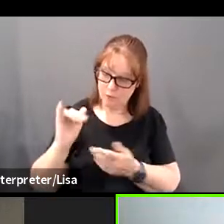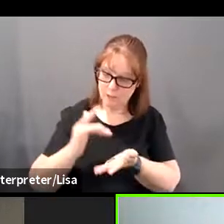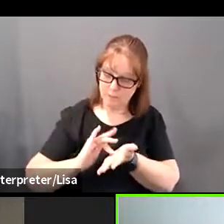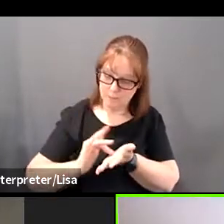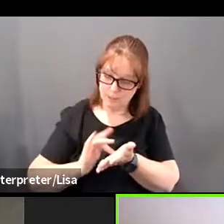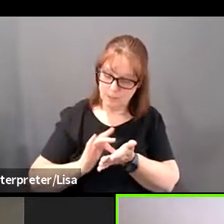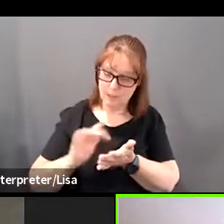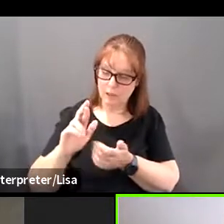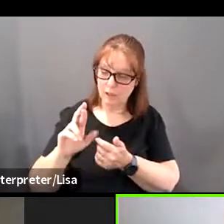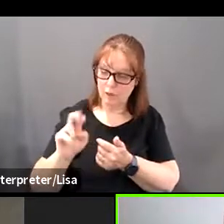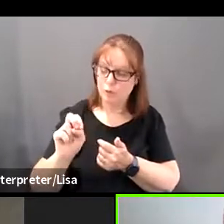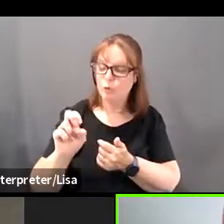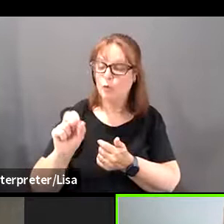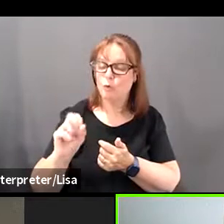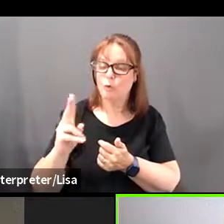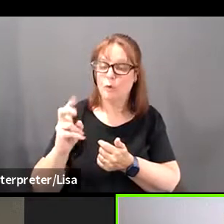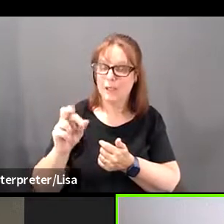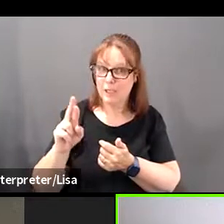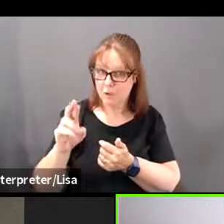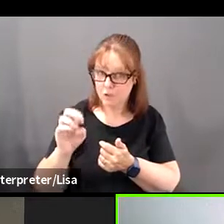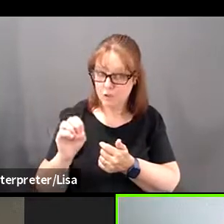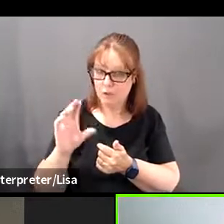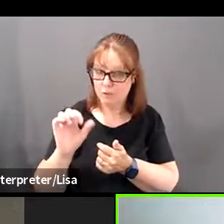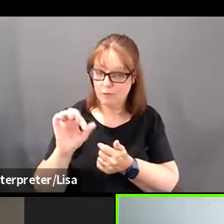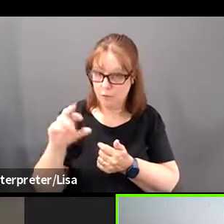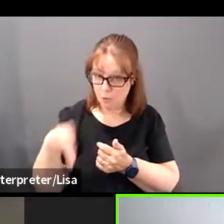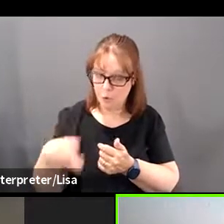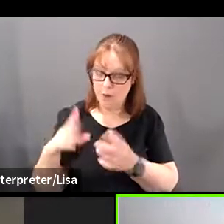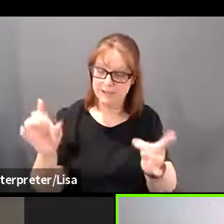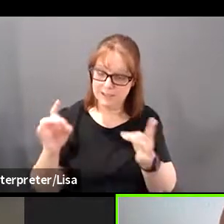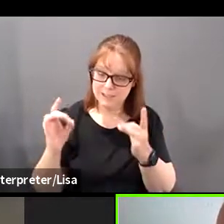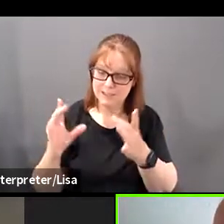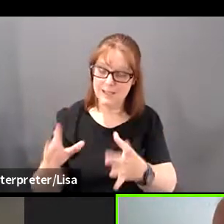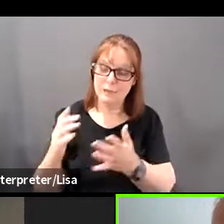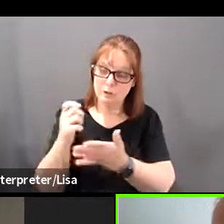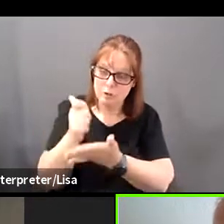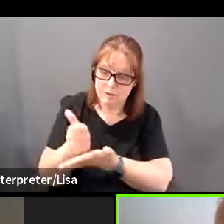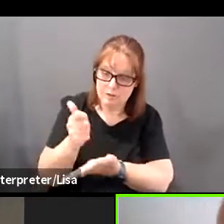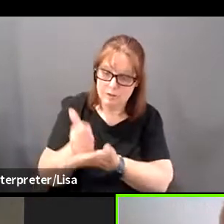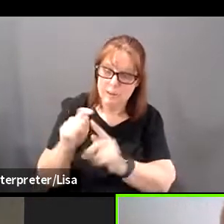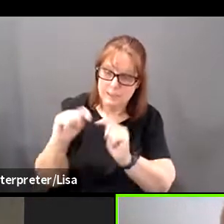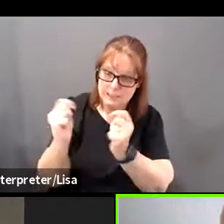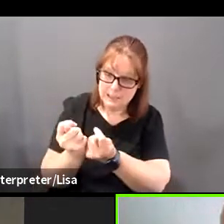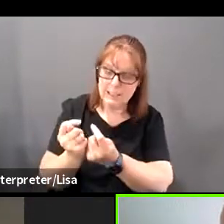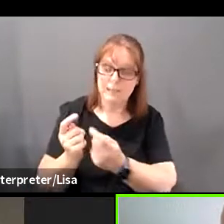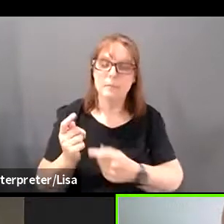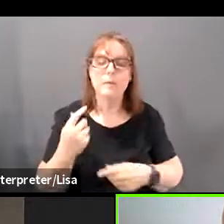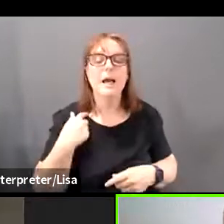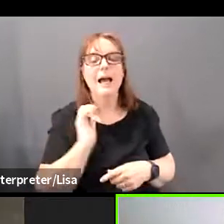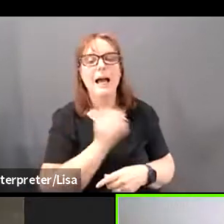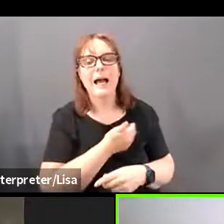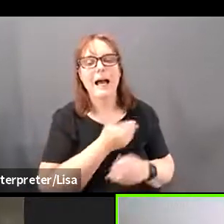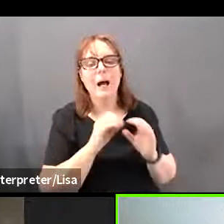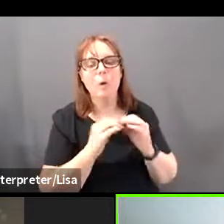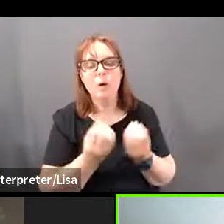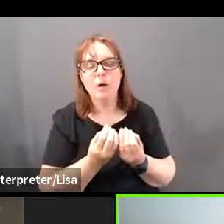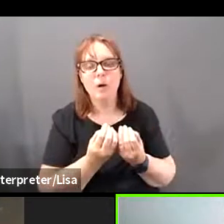Reserve Corps and a disaster medical assistance team. And a little bit about our organization. We're a